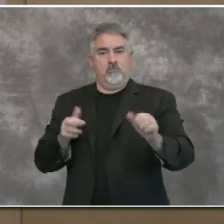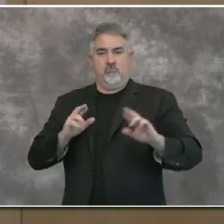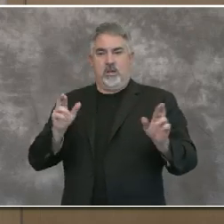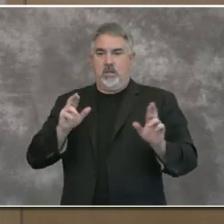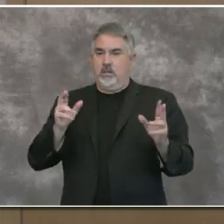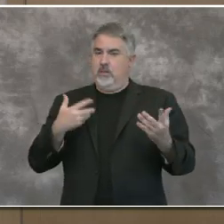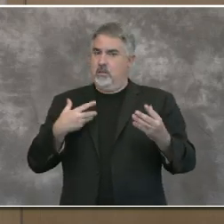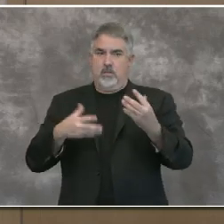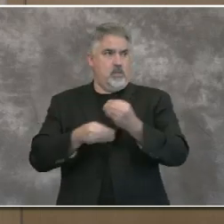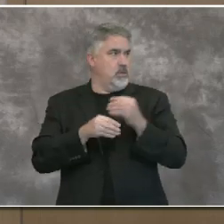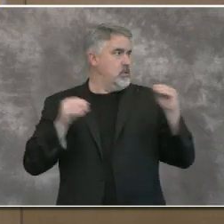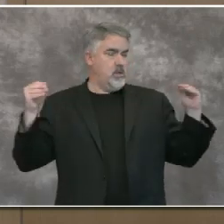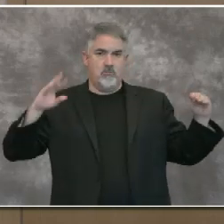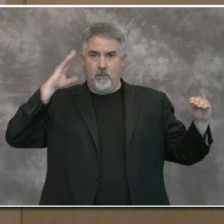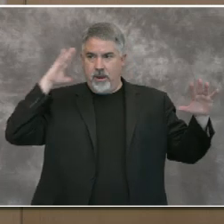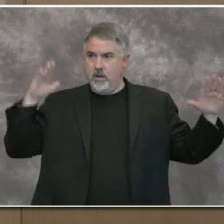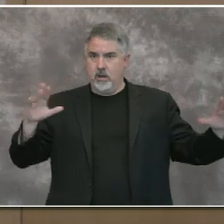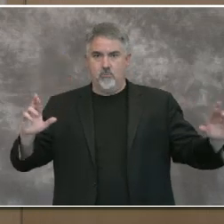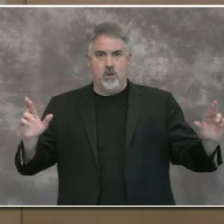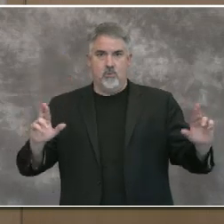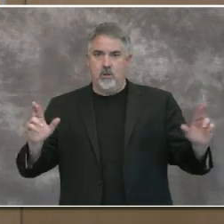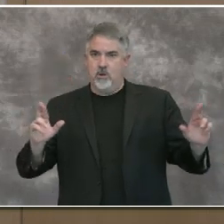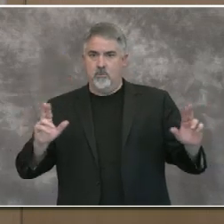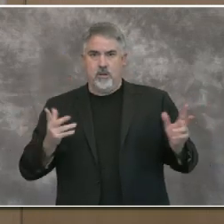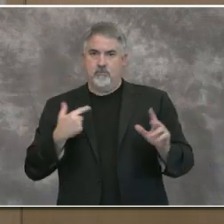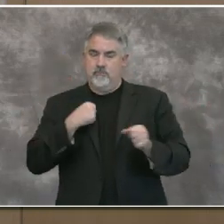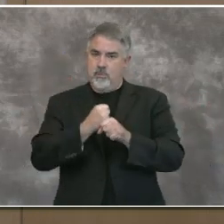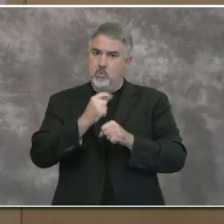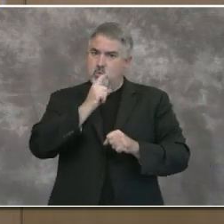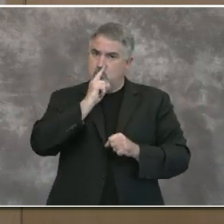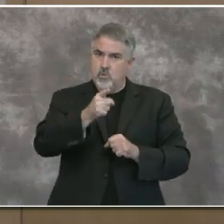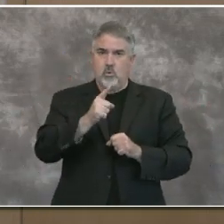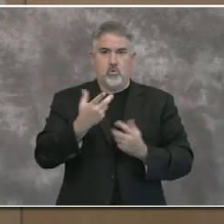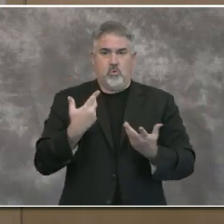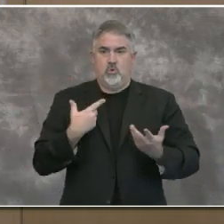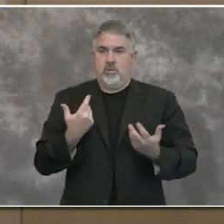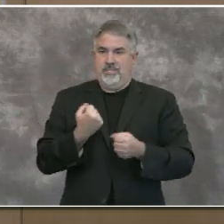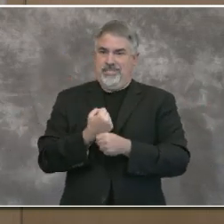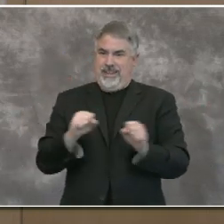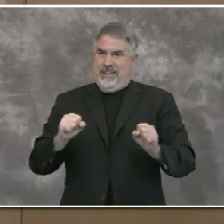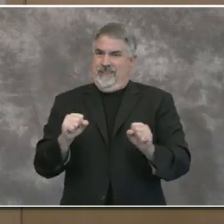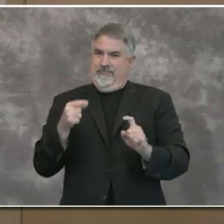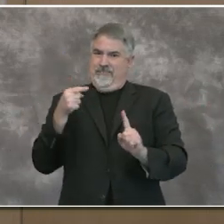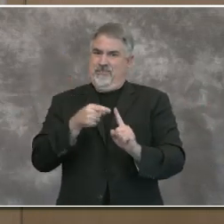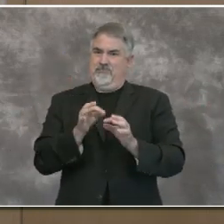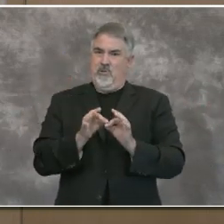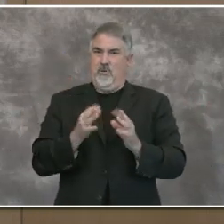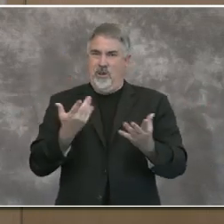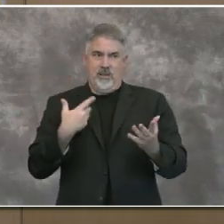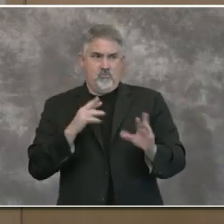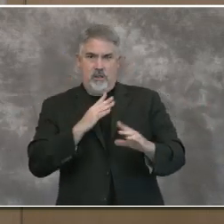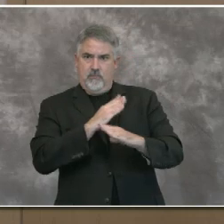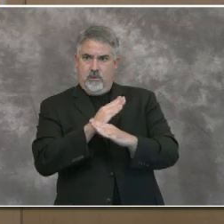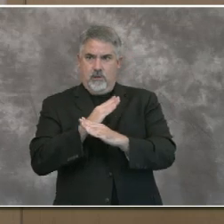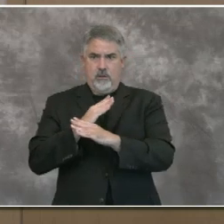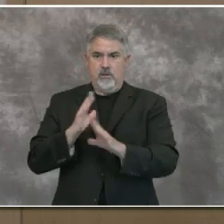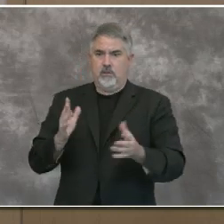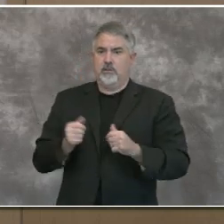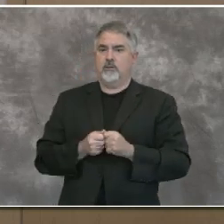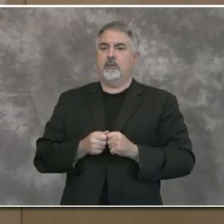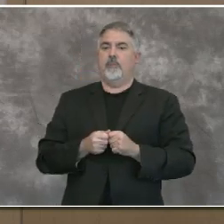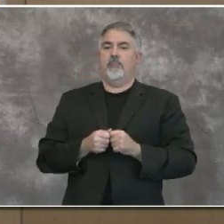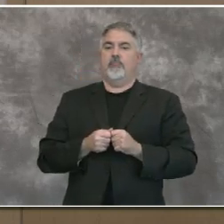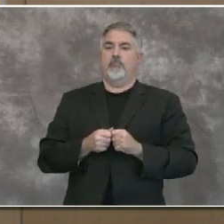implemented now probably about 3 weeks ago. So we are seeing what we hoped